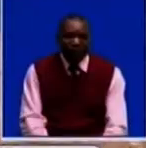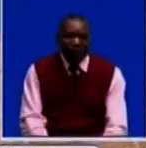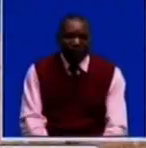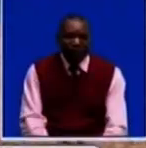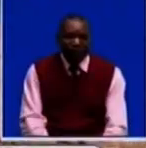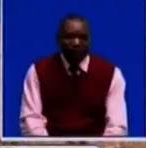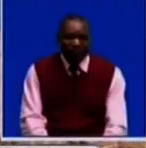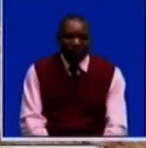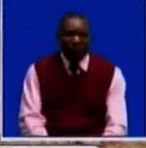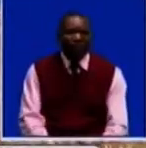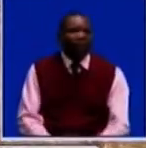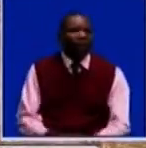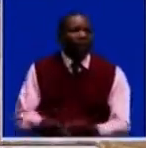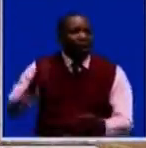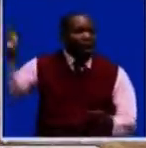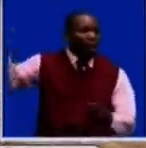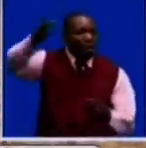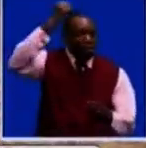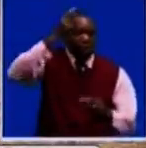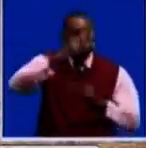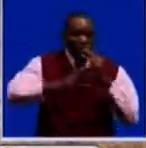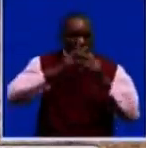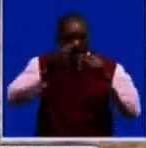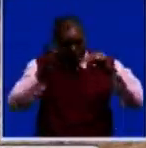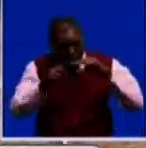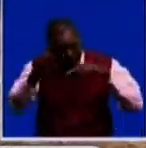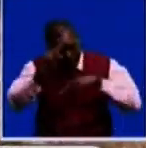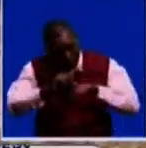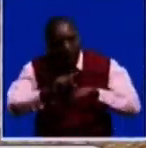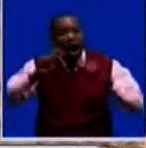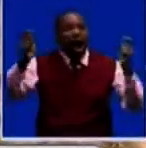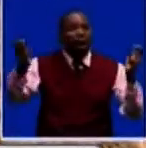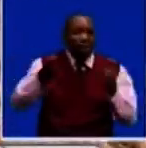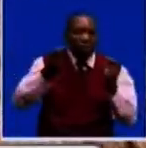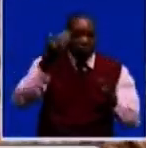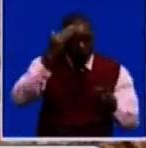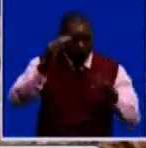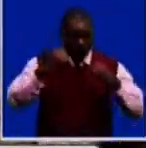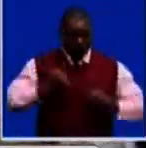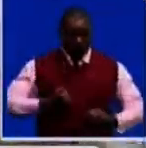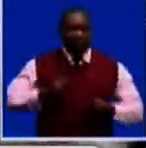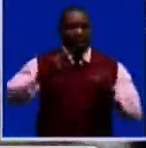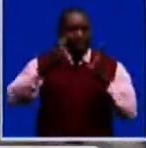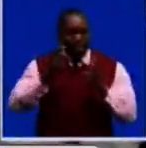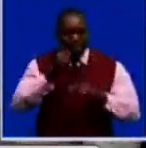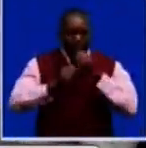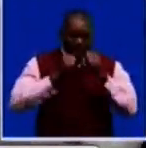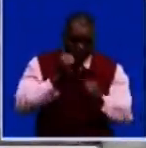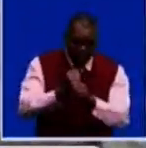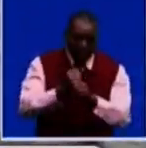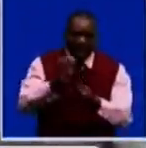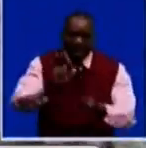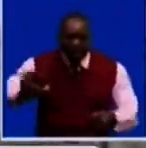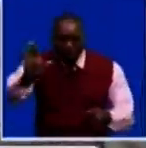World AIDS Day is commemorated world over. This year's theme is Know Your Status. In Serenje District, commemorations